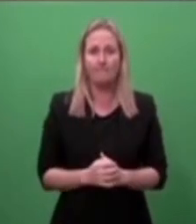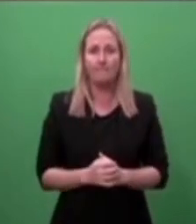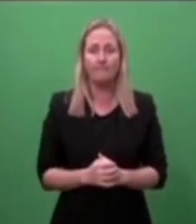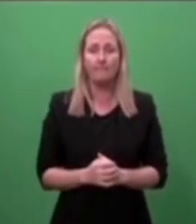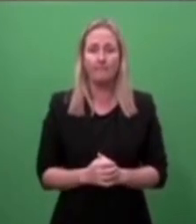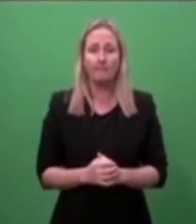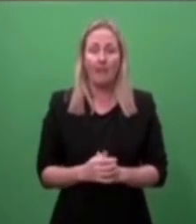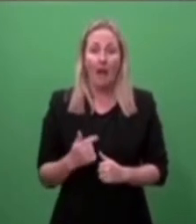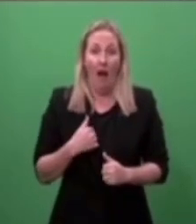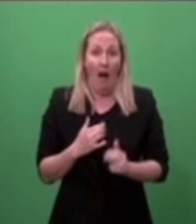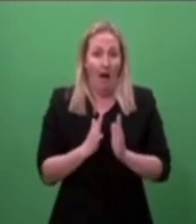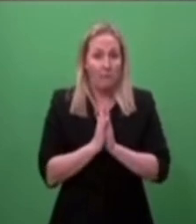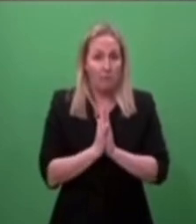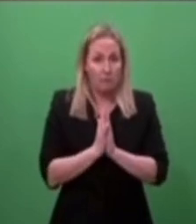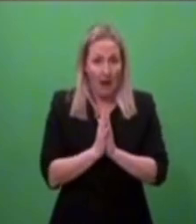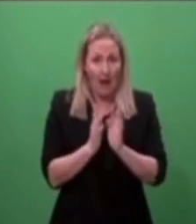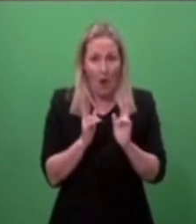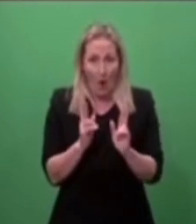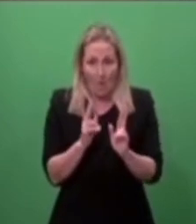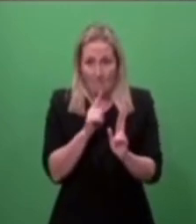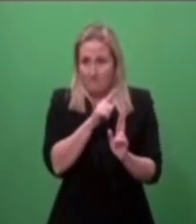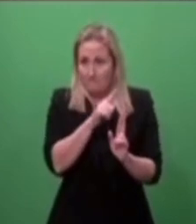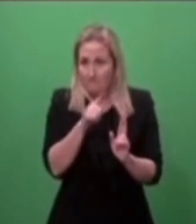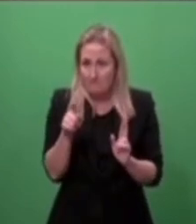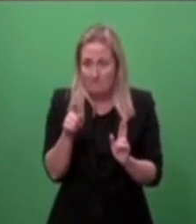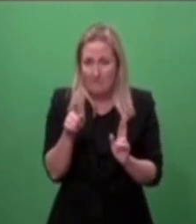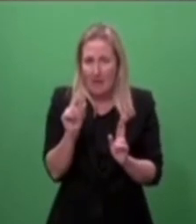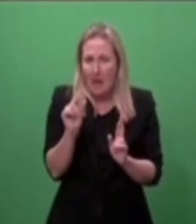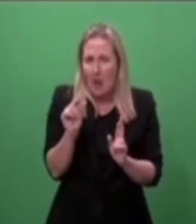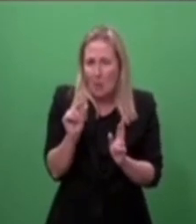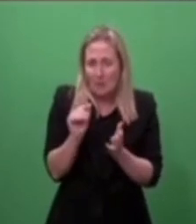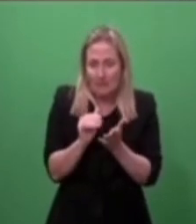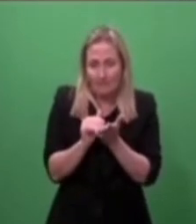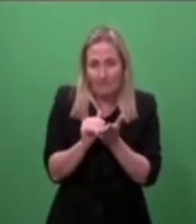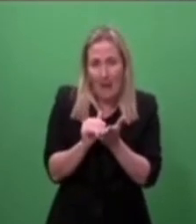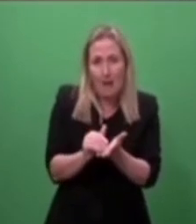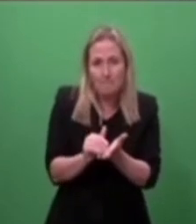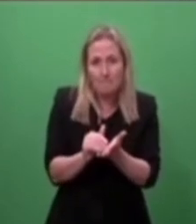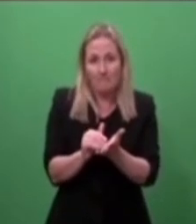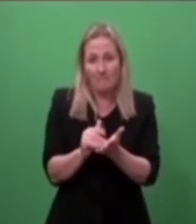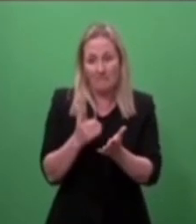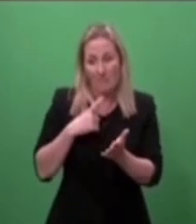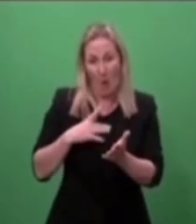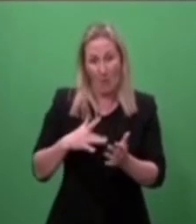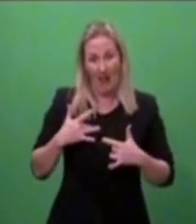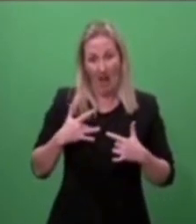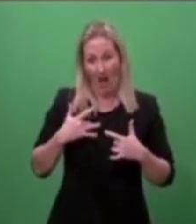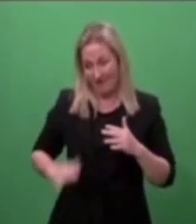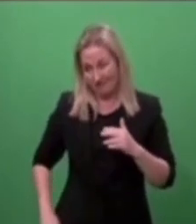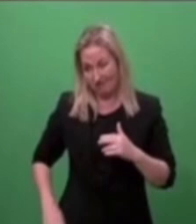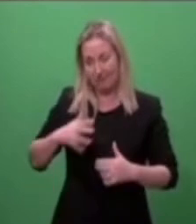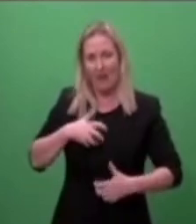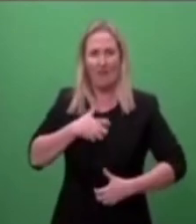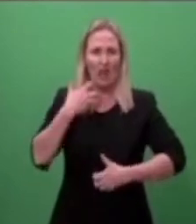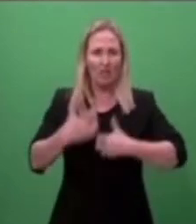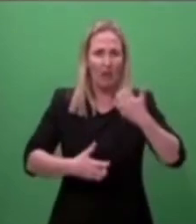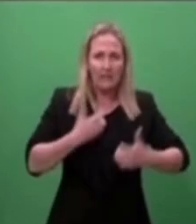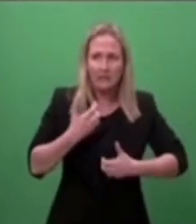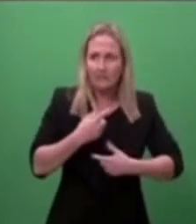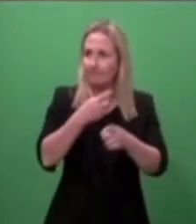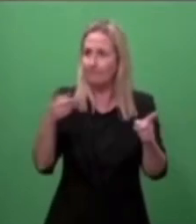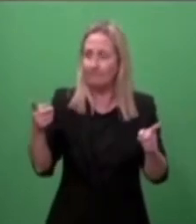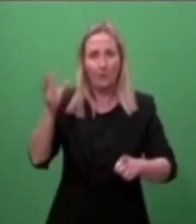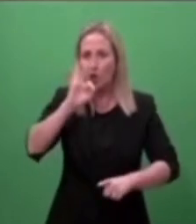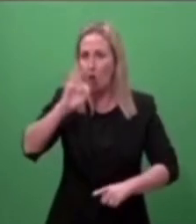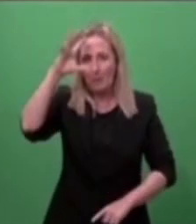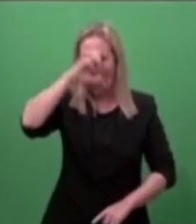lifting the lifetime of frustration of not being heard, not being believed, and for that, I am